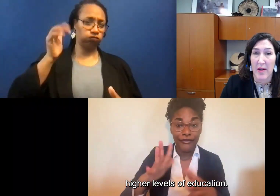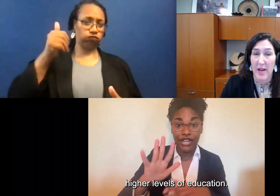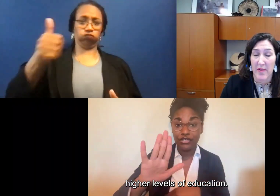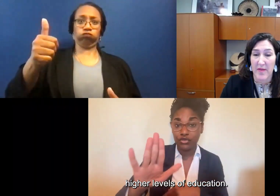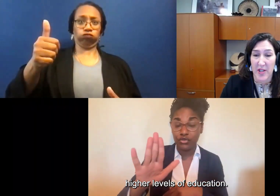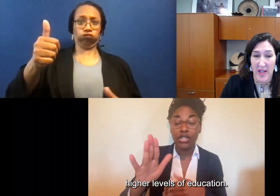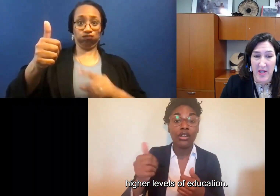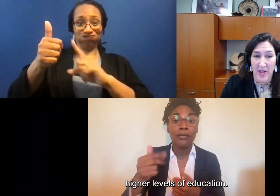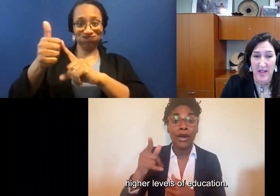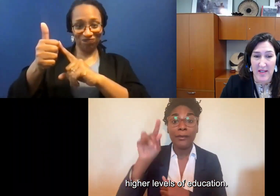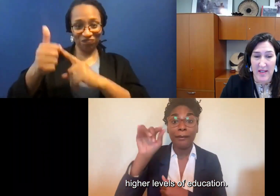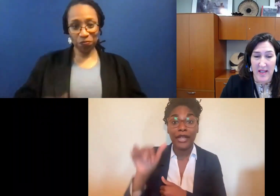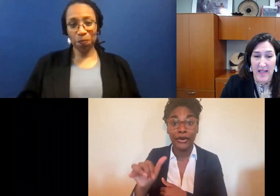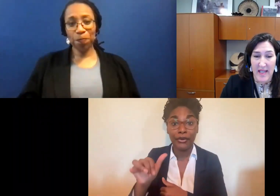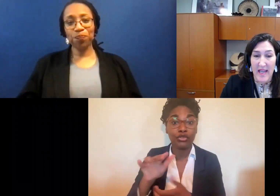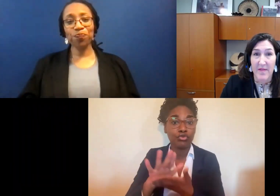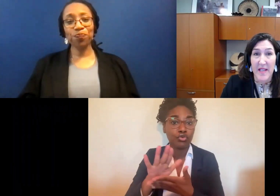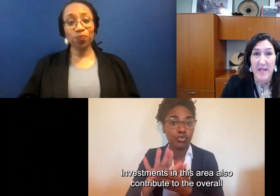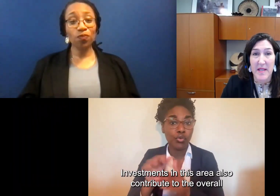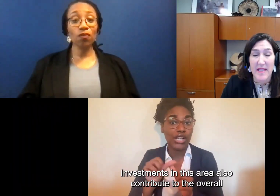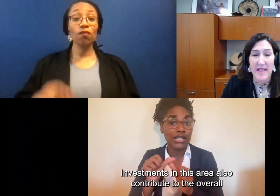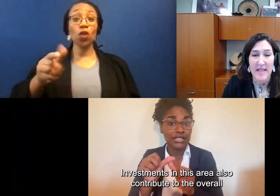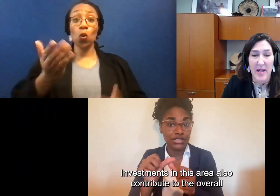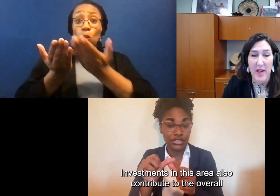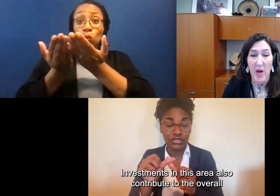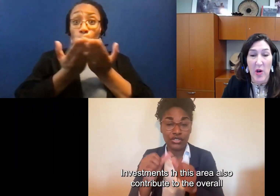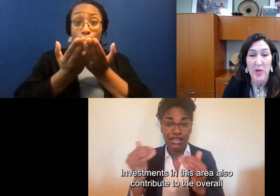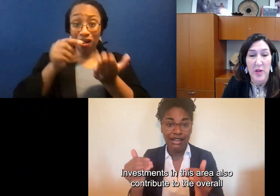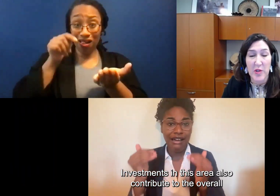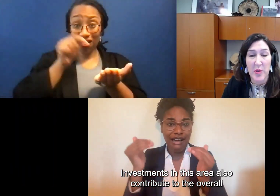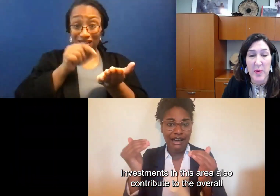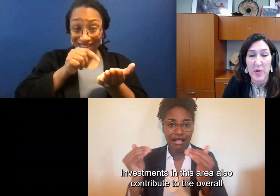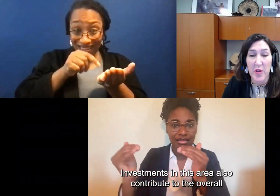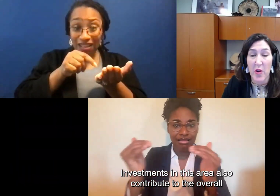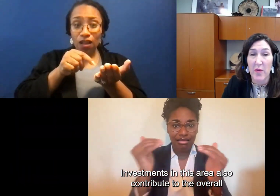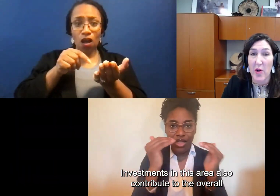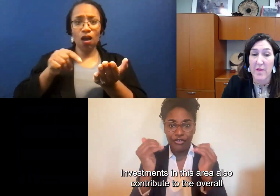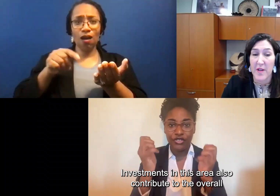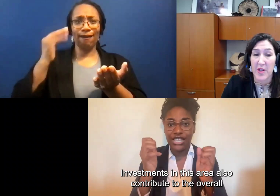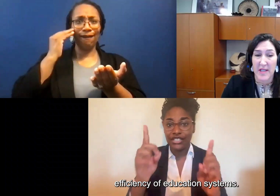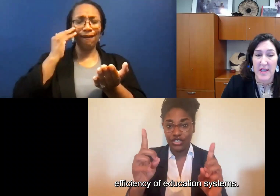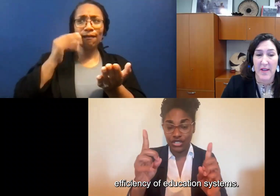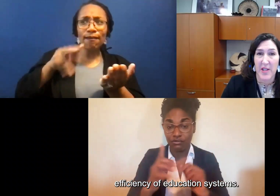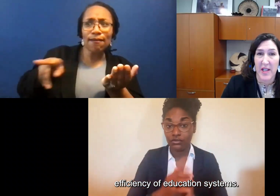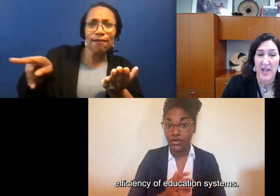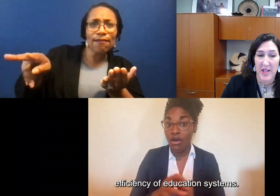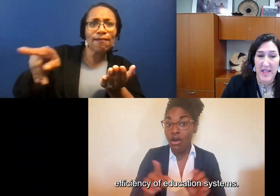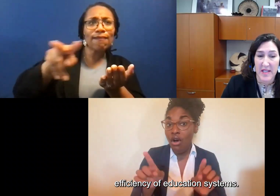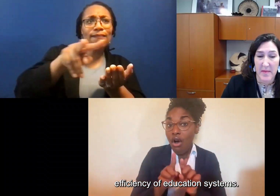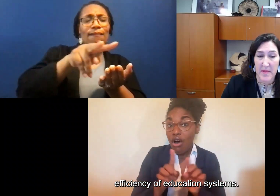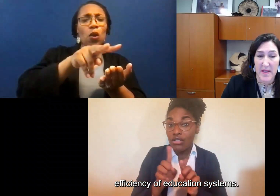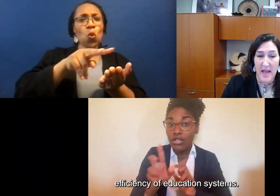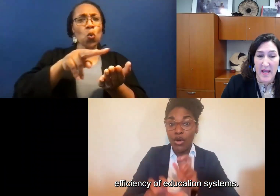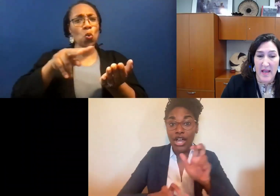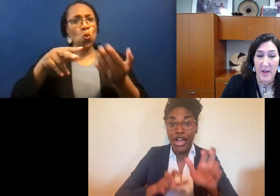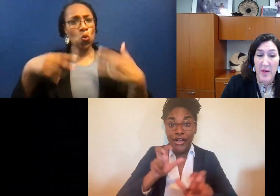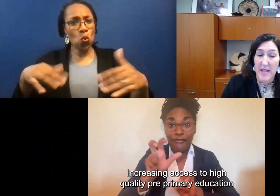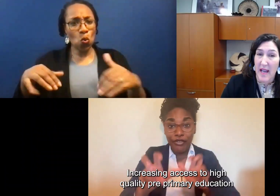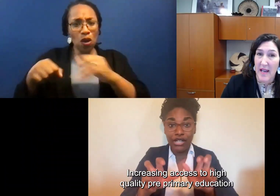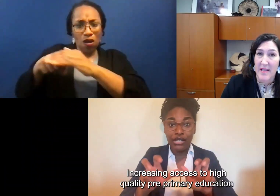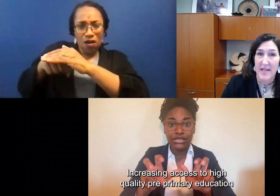continue to higher levels of education. Investments in this area also contribute to the overall efficiency of education